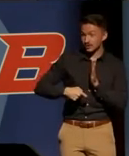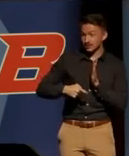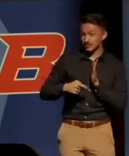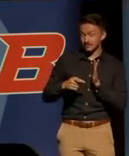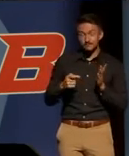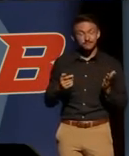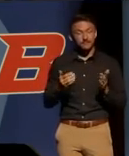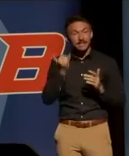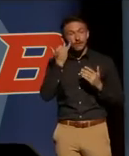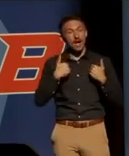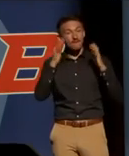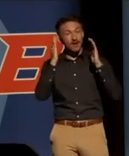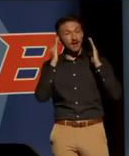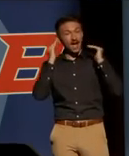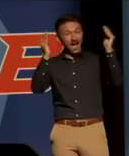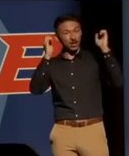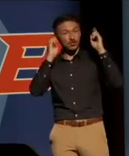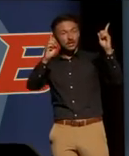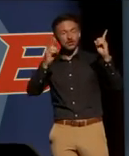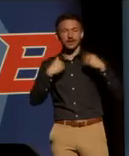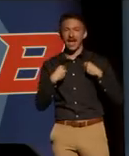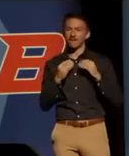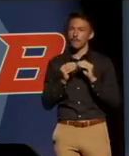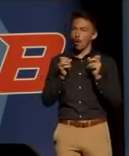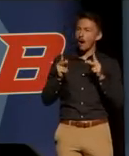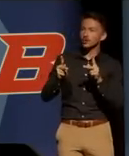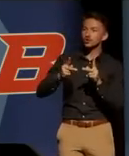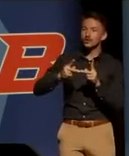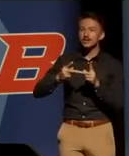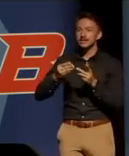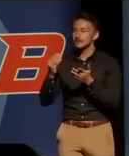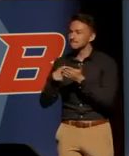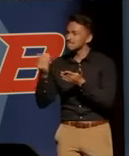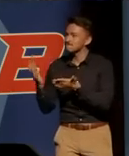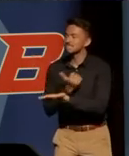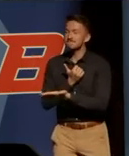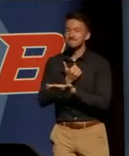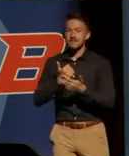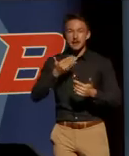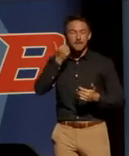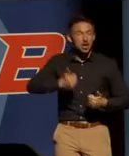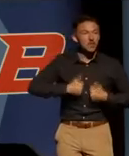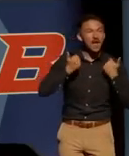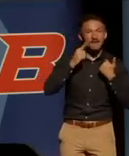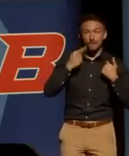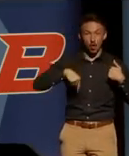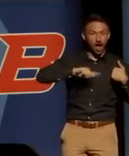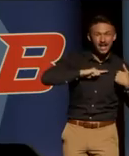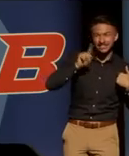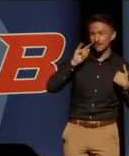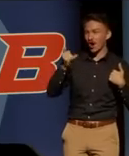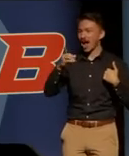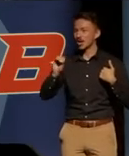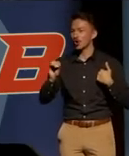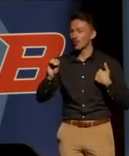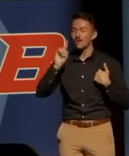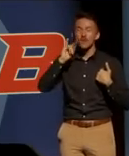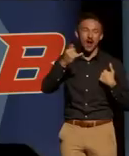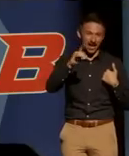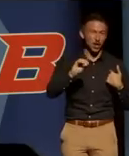higher incomes. More opportunities. A better life for you. For us. For Idaho. For